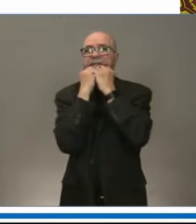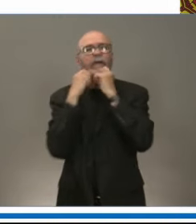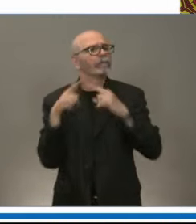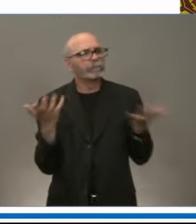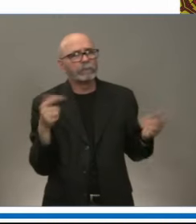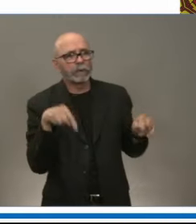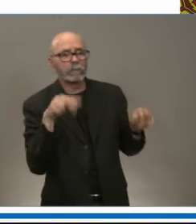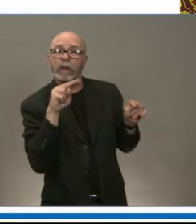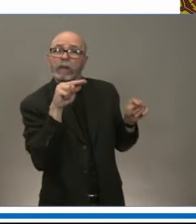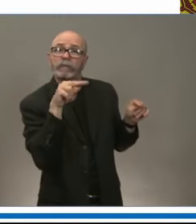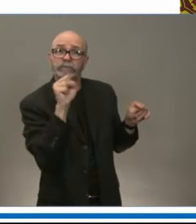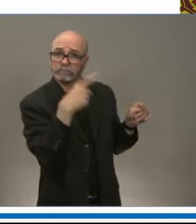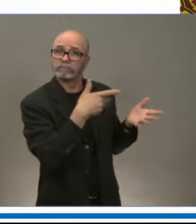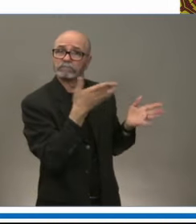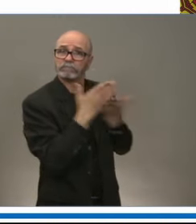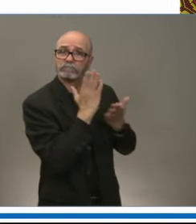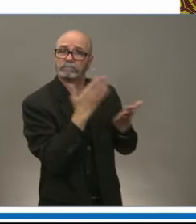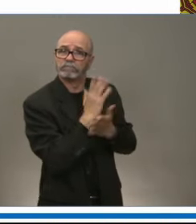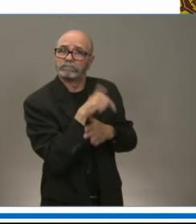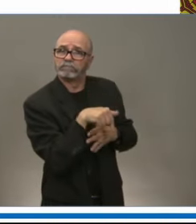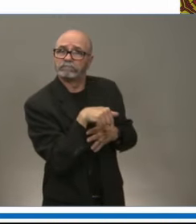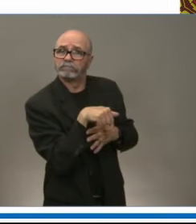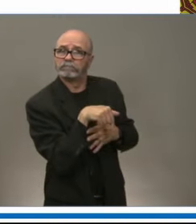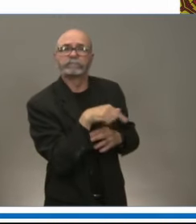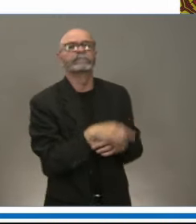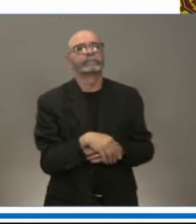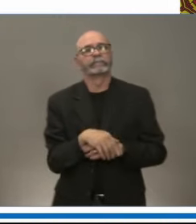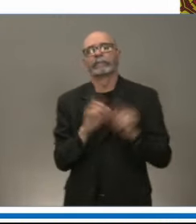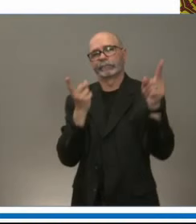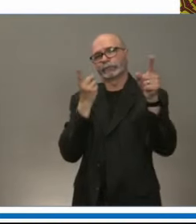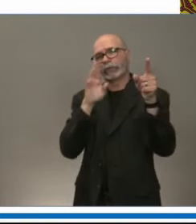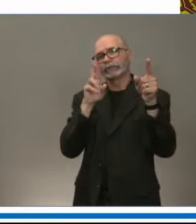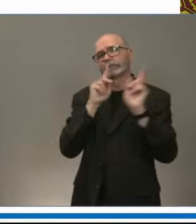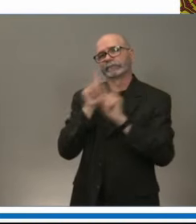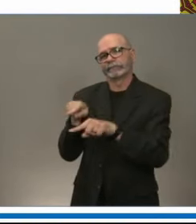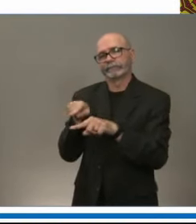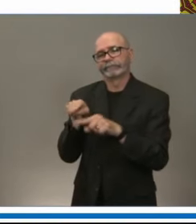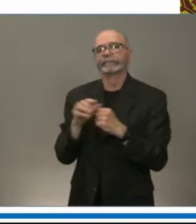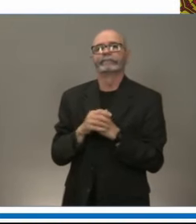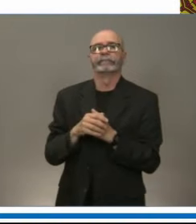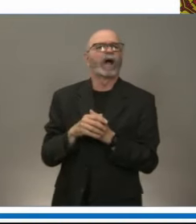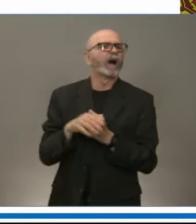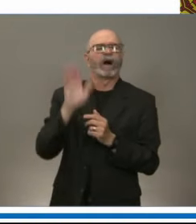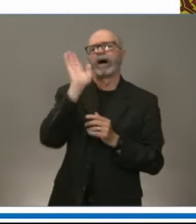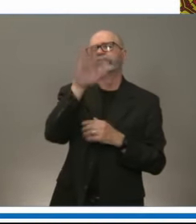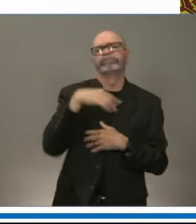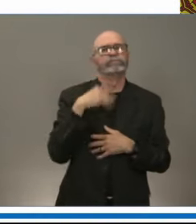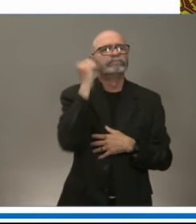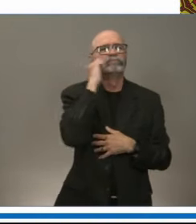in communication on a daily basis with Dr. Hatchett at the lab.